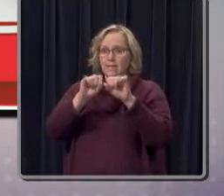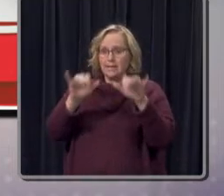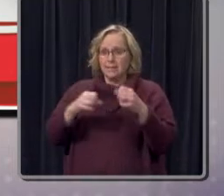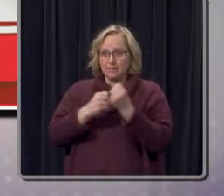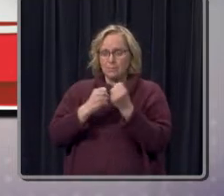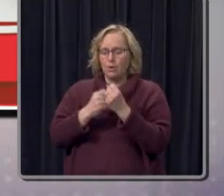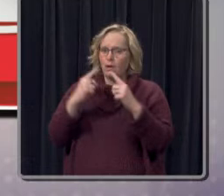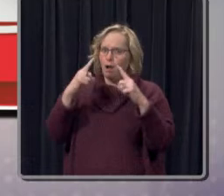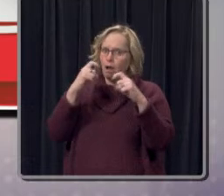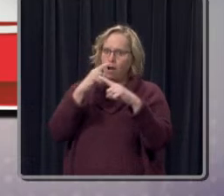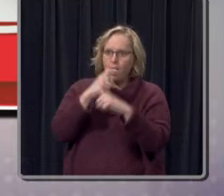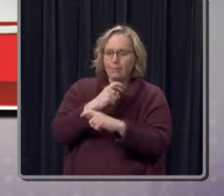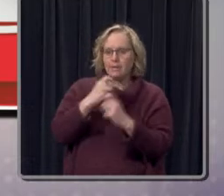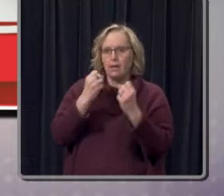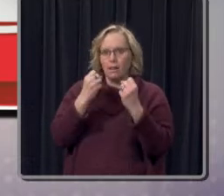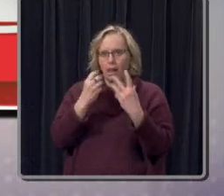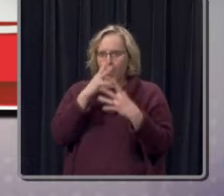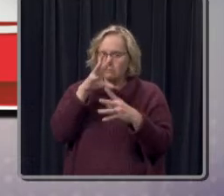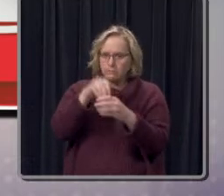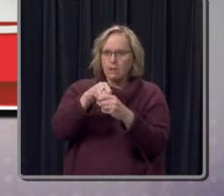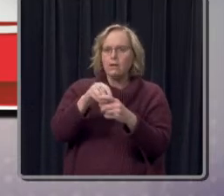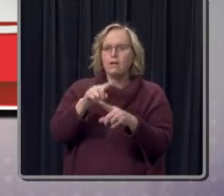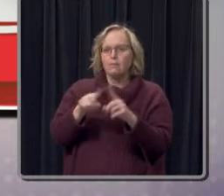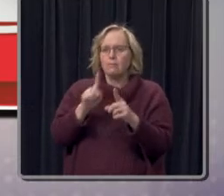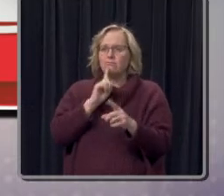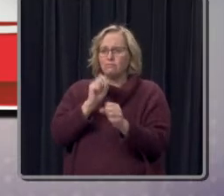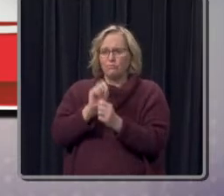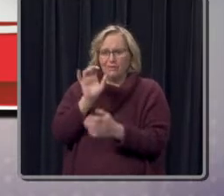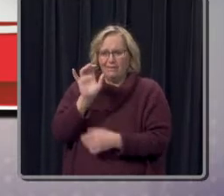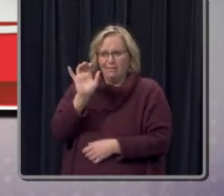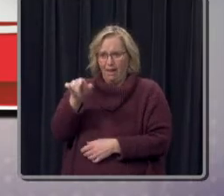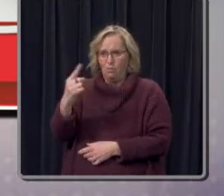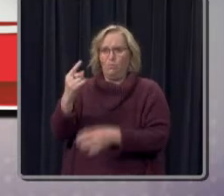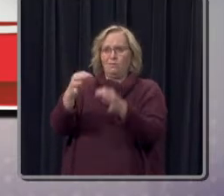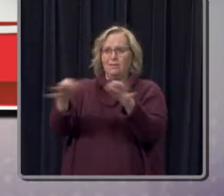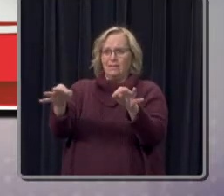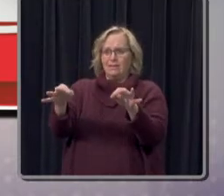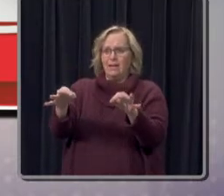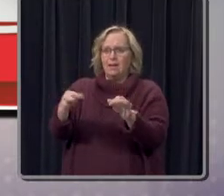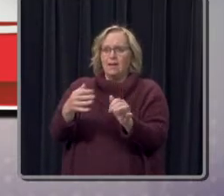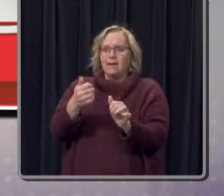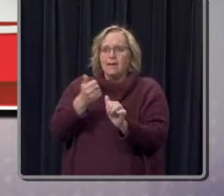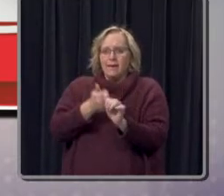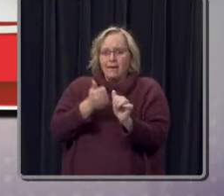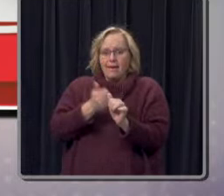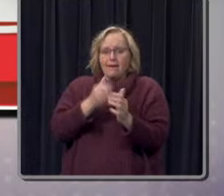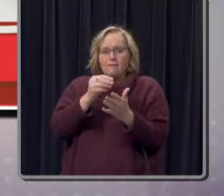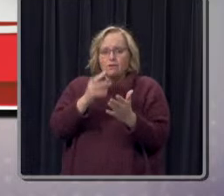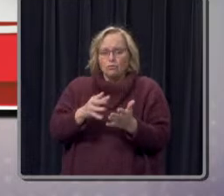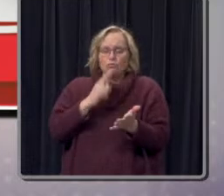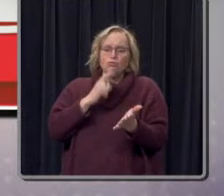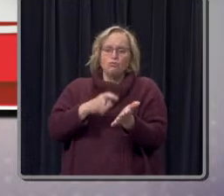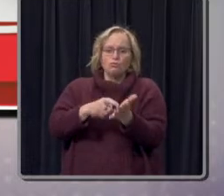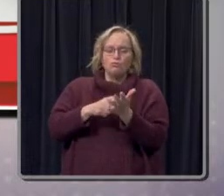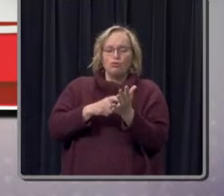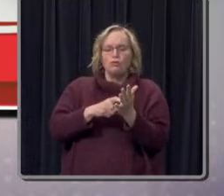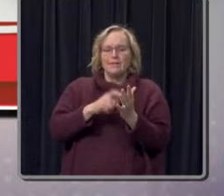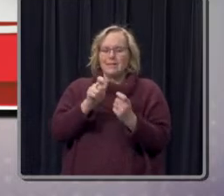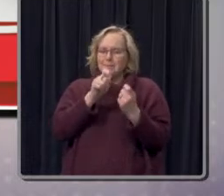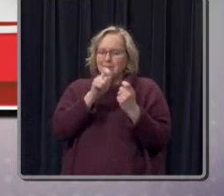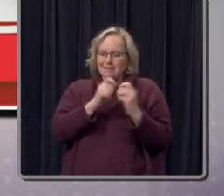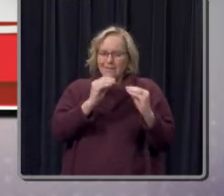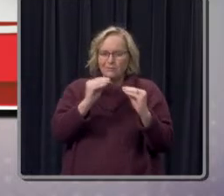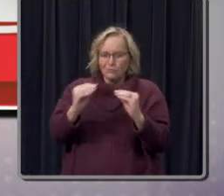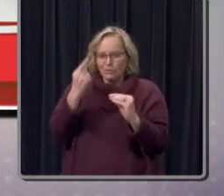stuff to it. But really, that is it in one sentence. It's giving every student the instruction they deserve because it's designed to meet